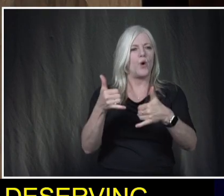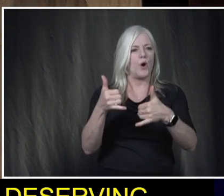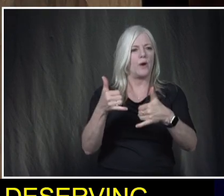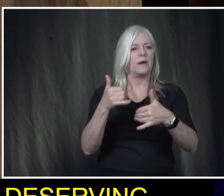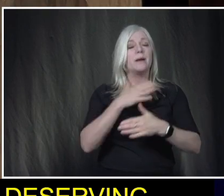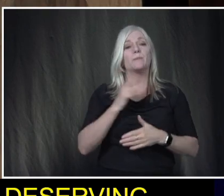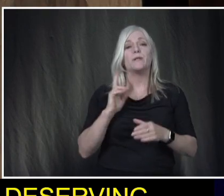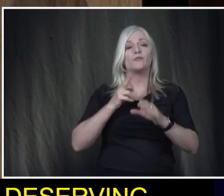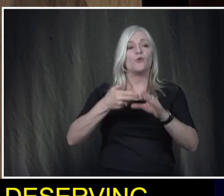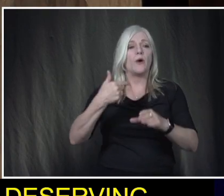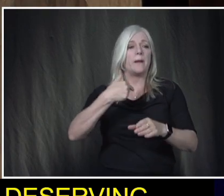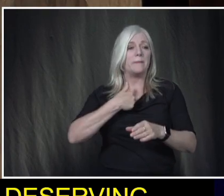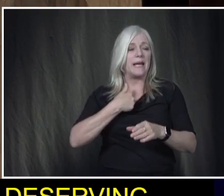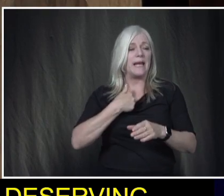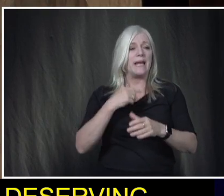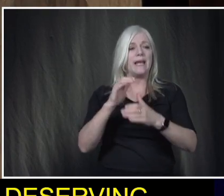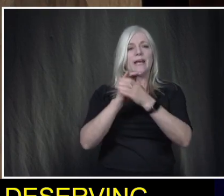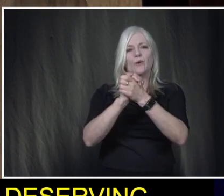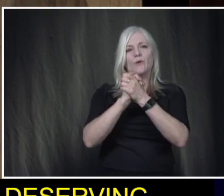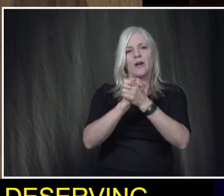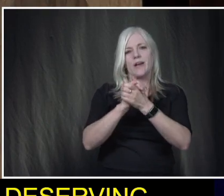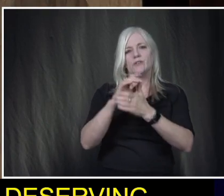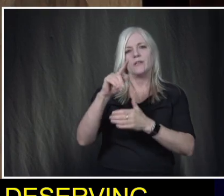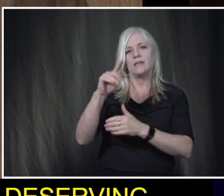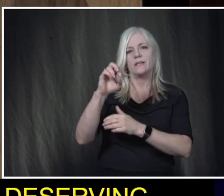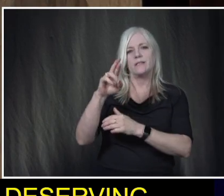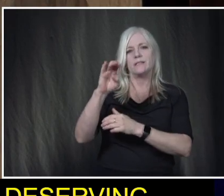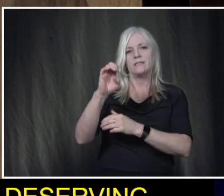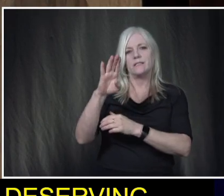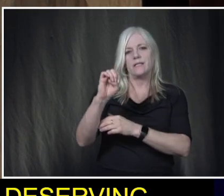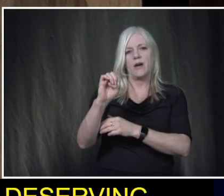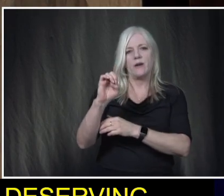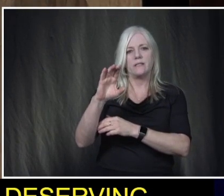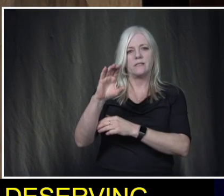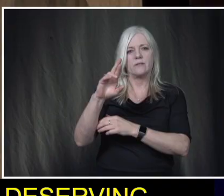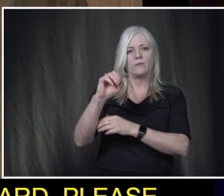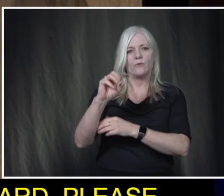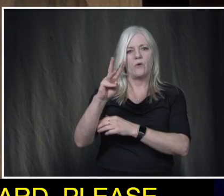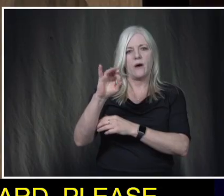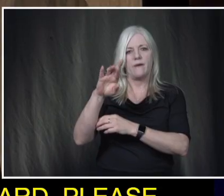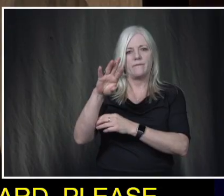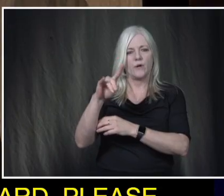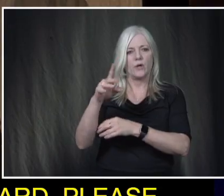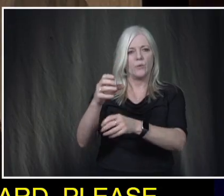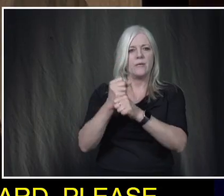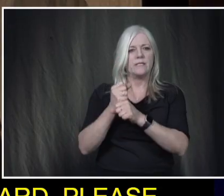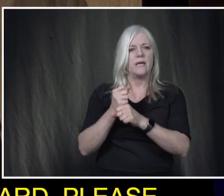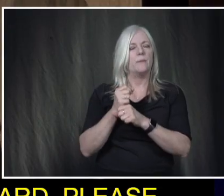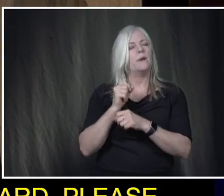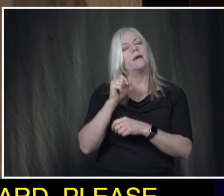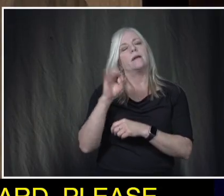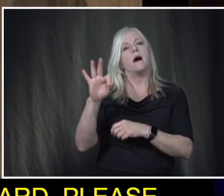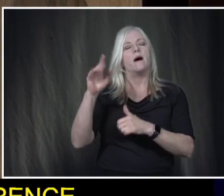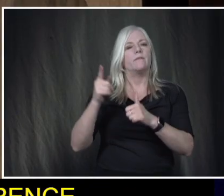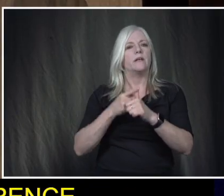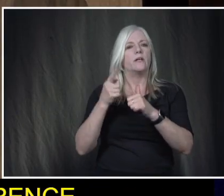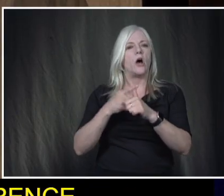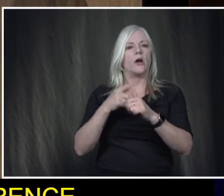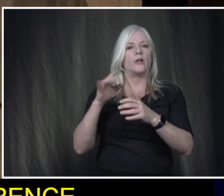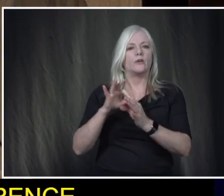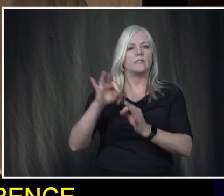So please join me in congratulating Terence Crawford, recipient of the inaugural Spirit of the Maverick